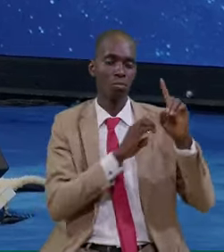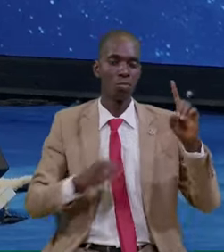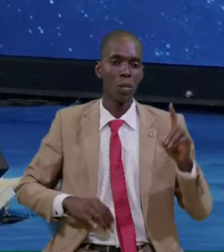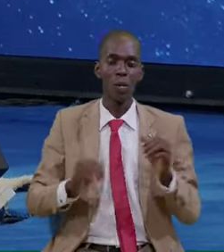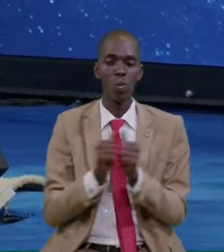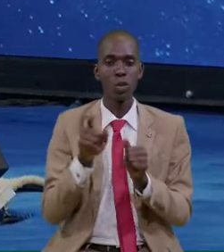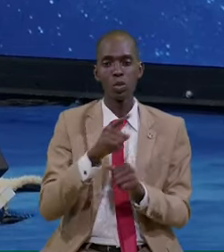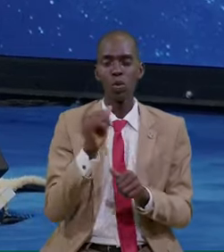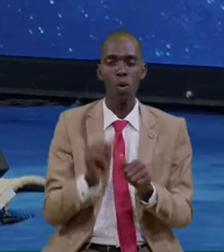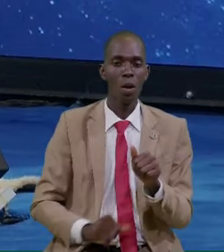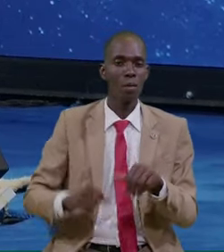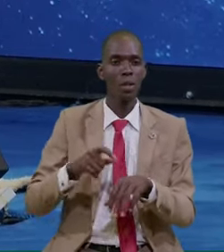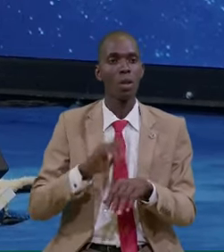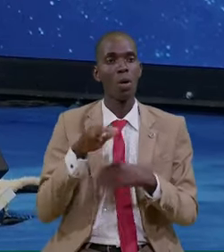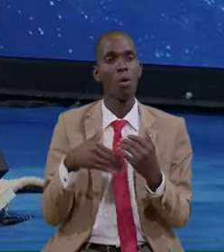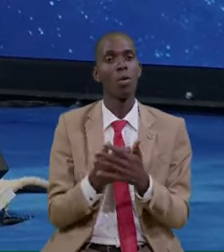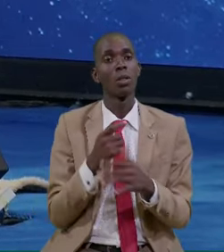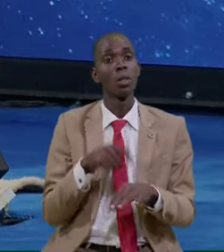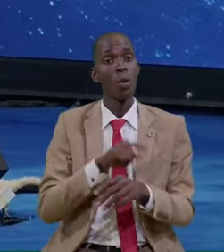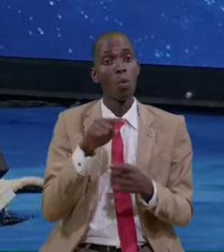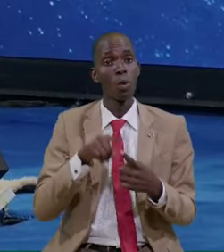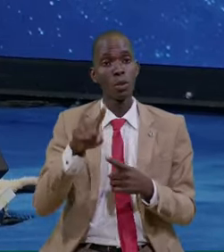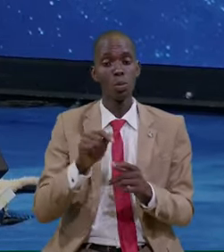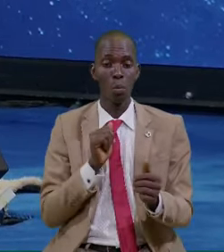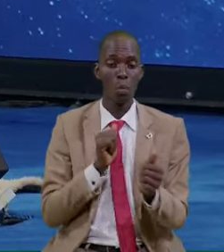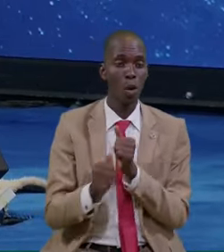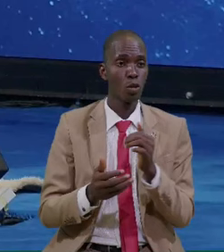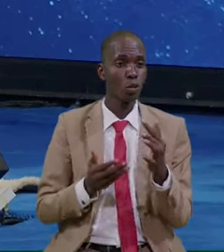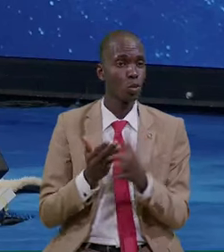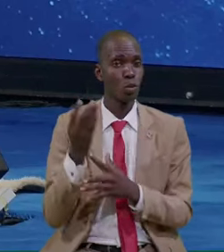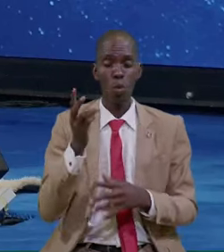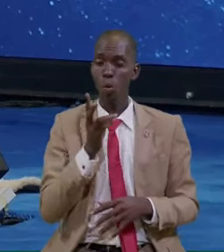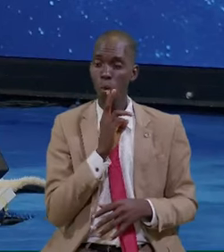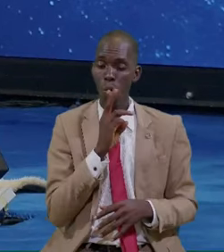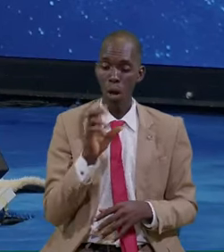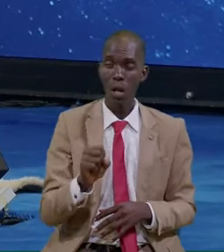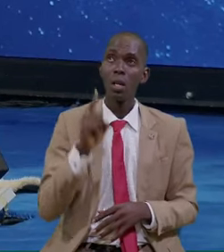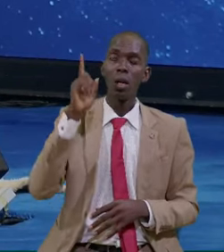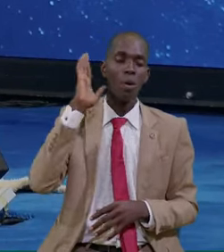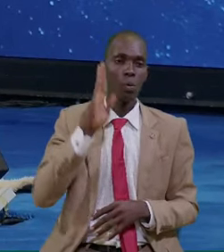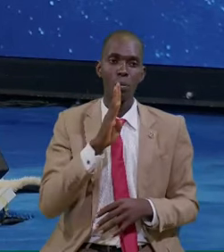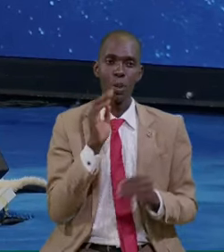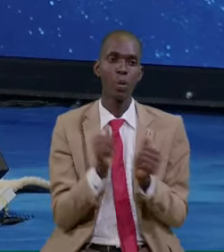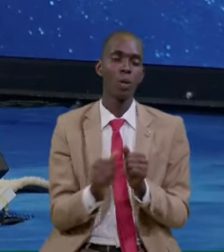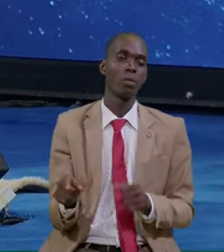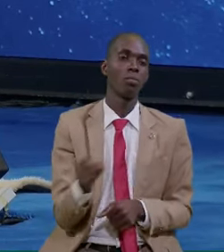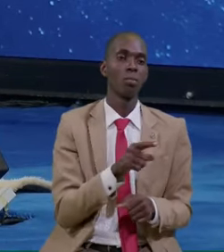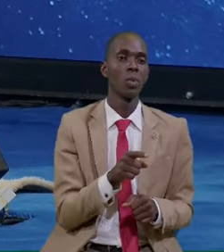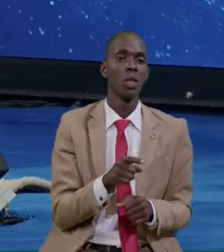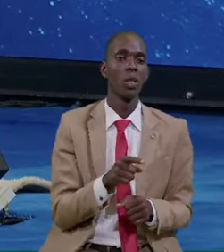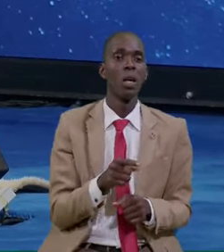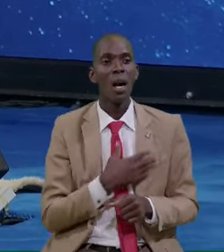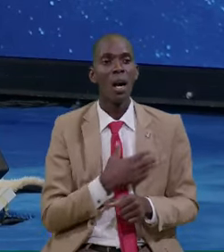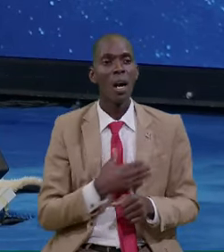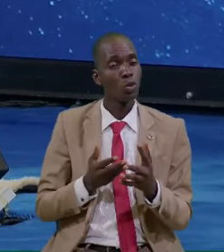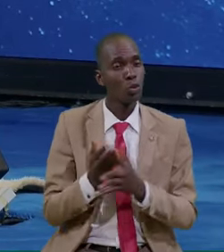it says, when thou passest through the waters, I will be with thee. And it says, and through